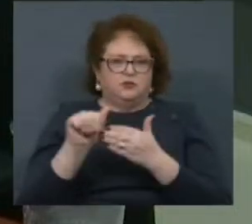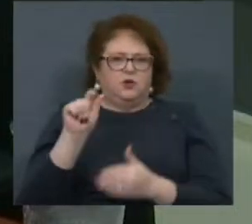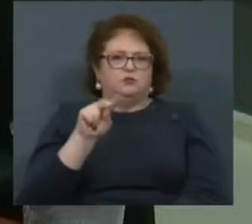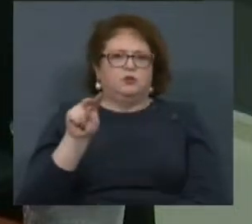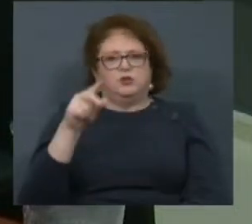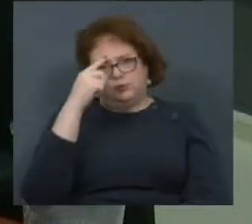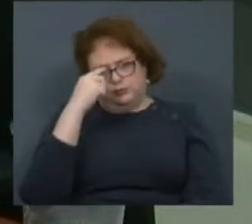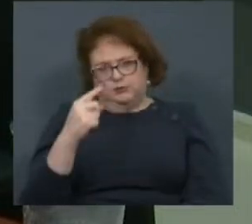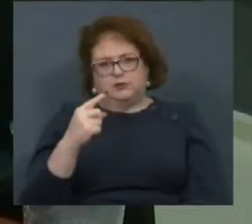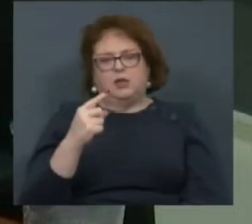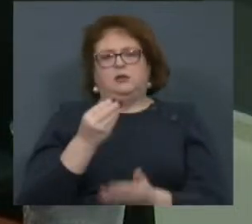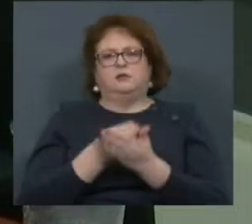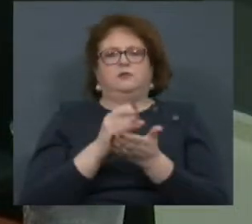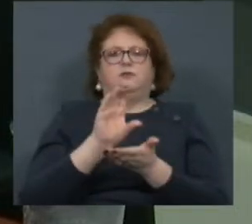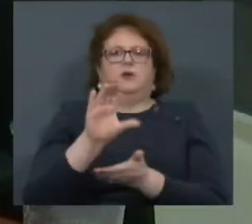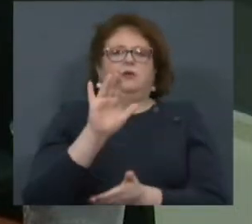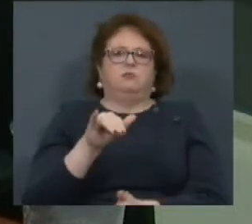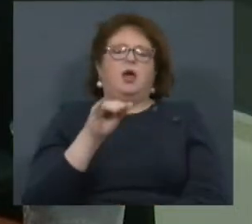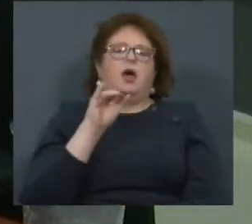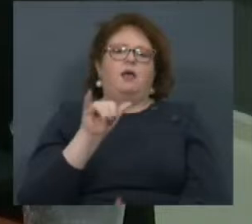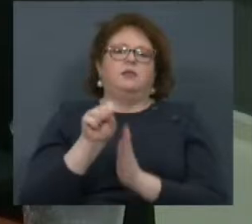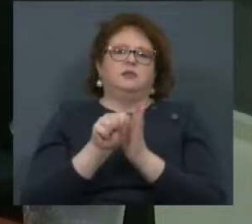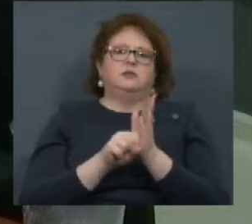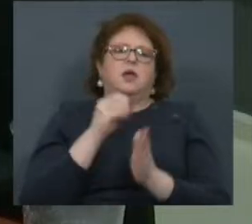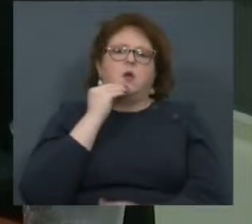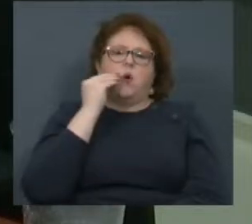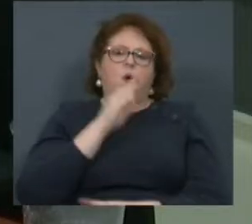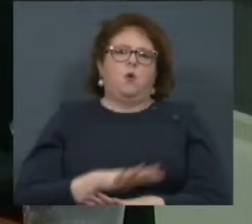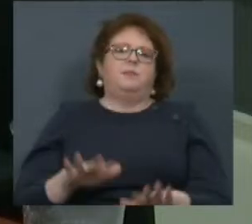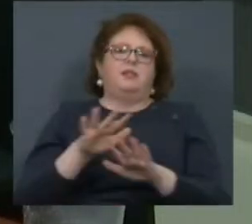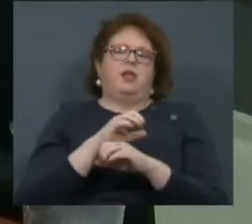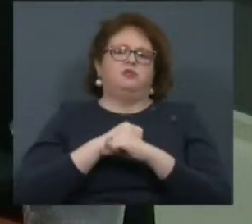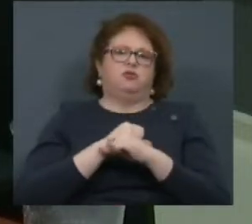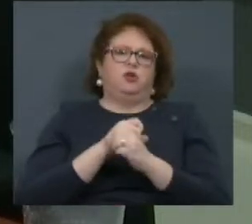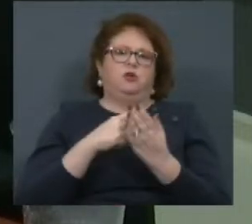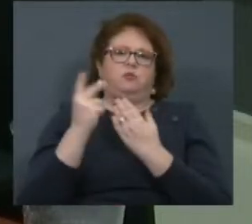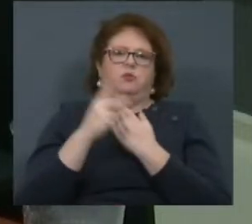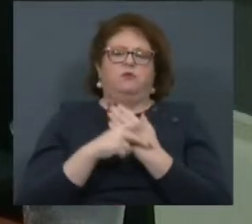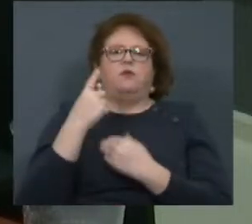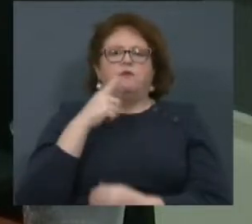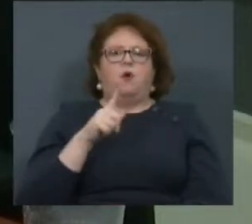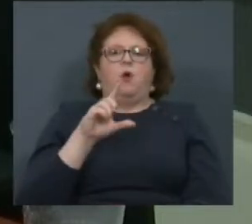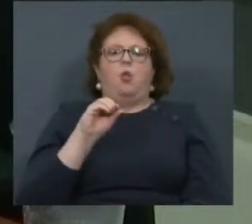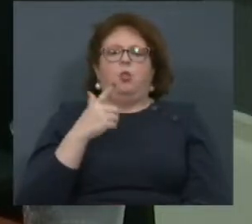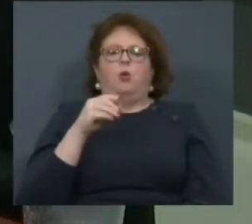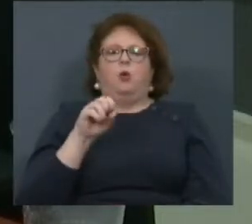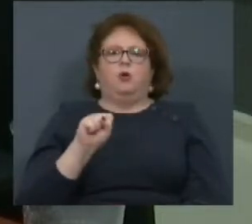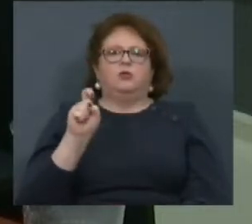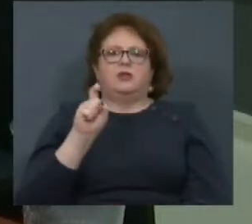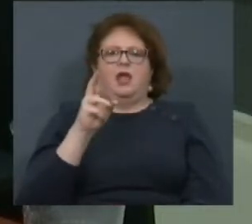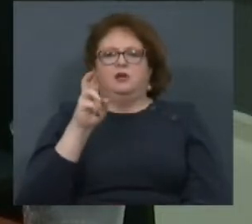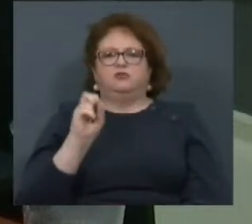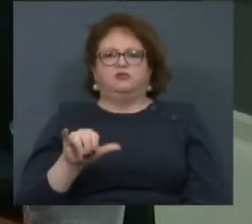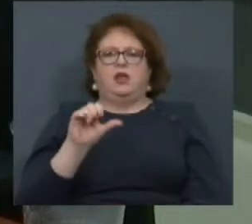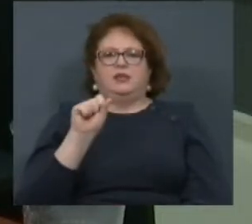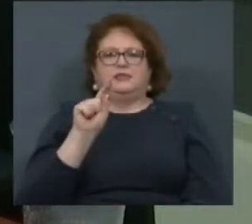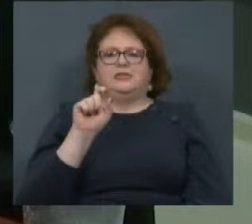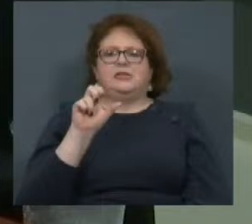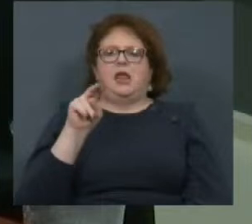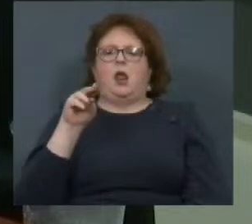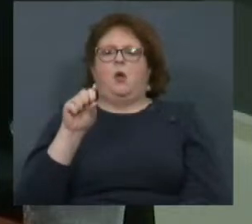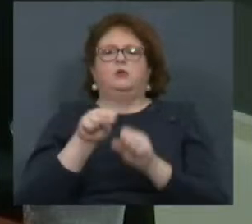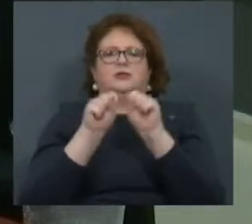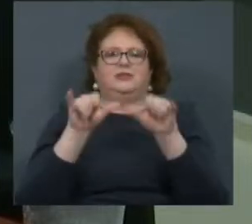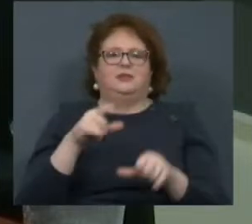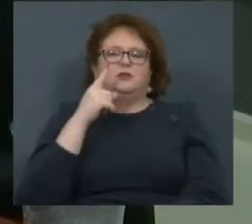$62,356.22 funded by the State Homeland Security Grant Program for the purchase of one Logos Stenos X-ray system for the Little Rock Fire Department bomb squad, to